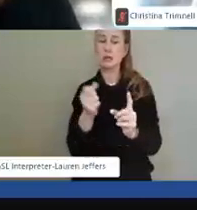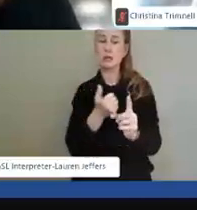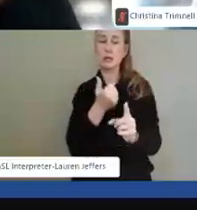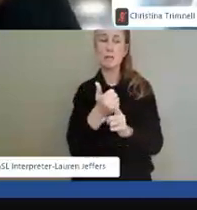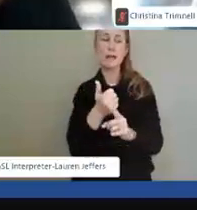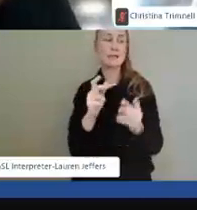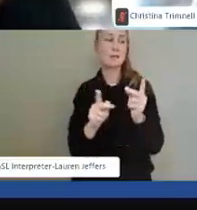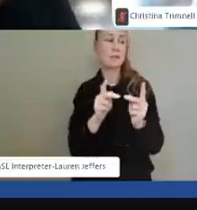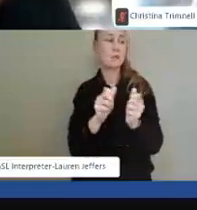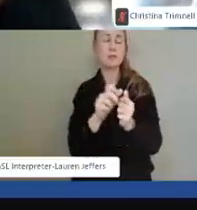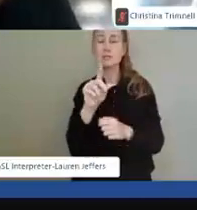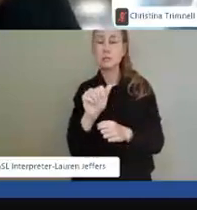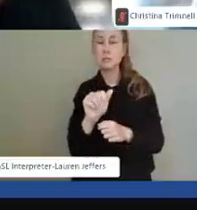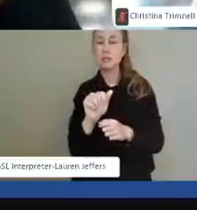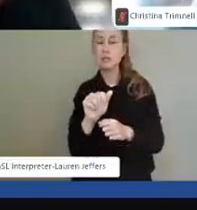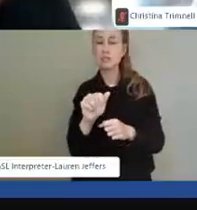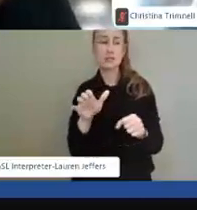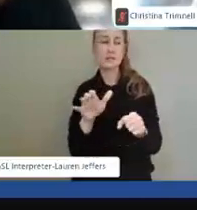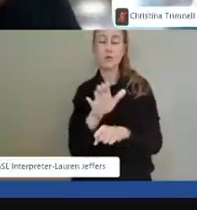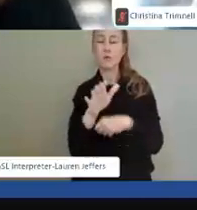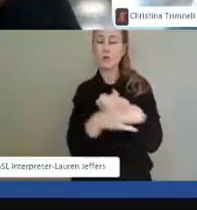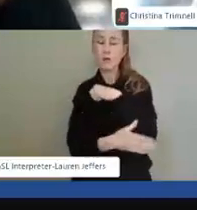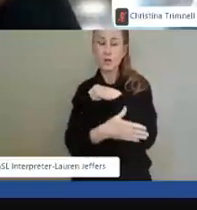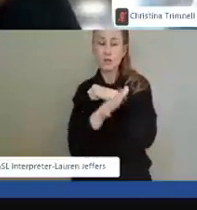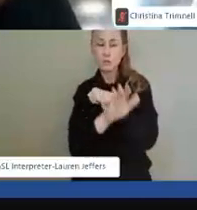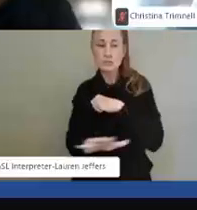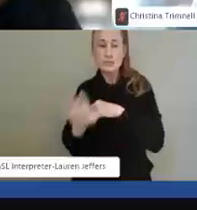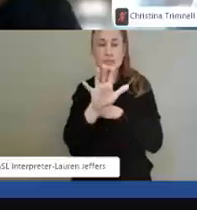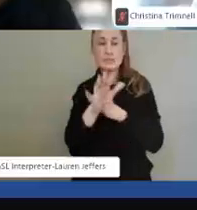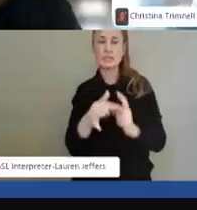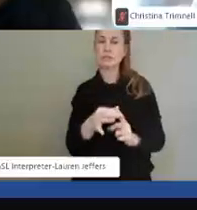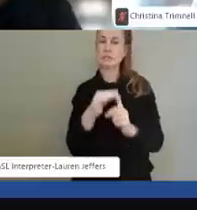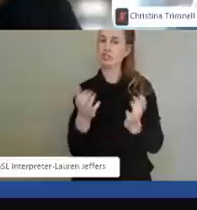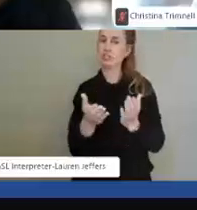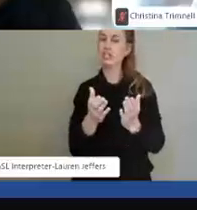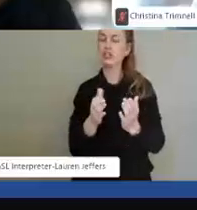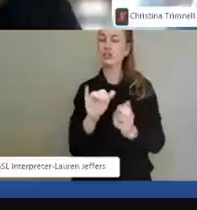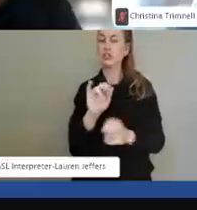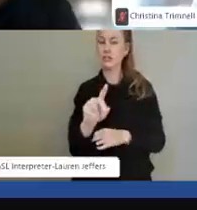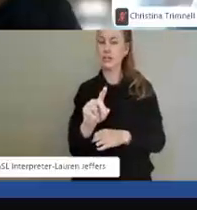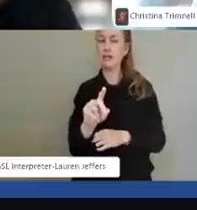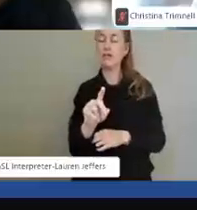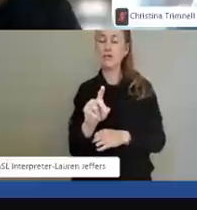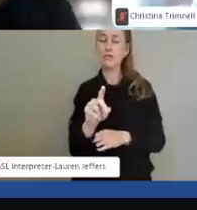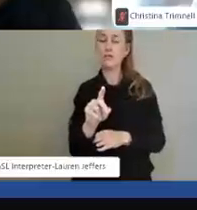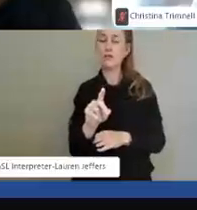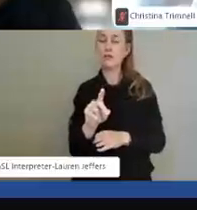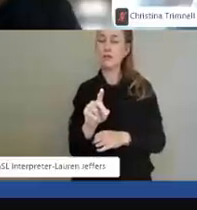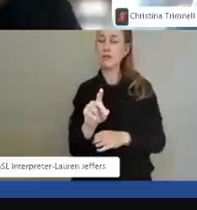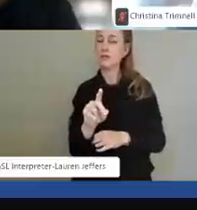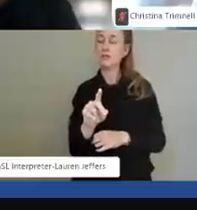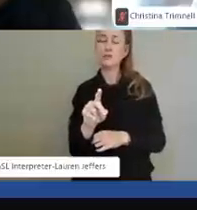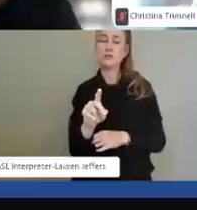disabilities across the country and especially here in our state. There has been so